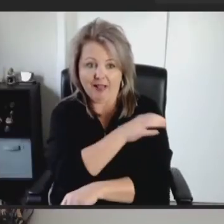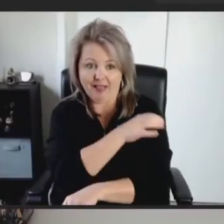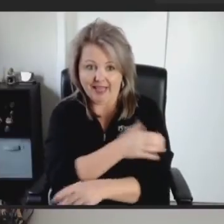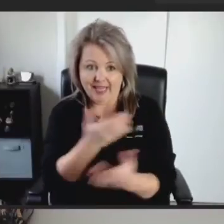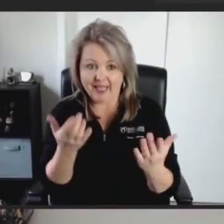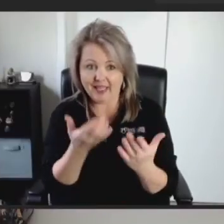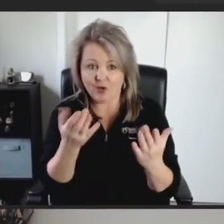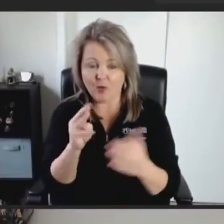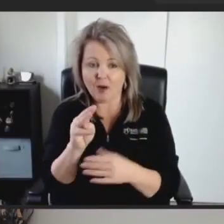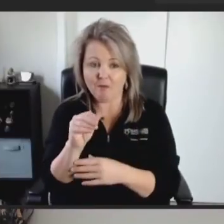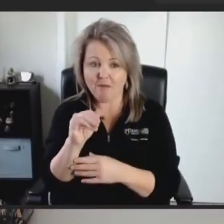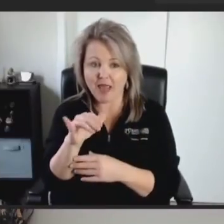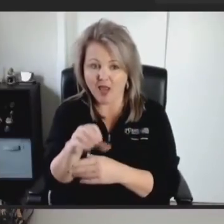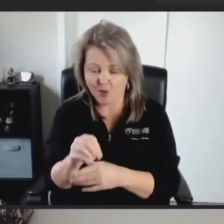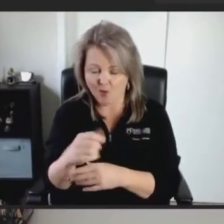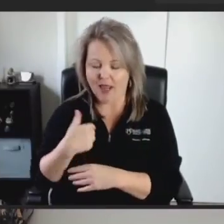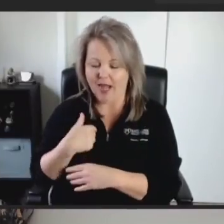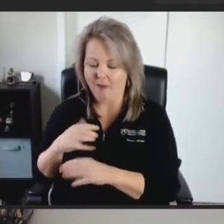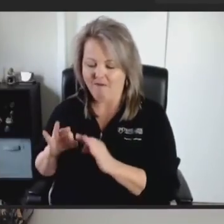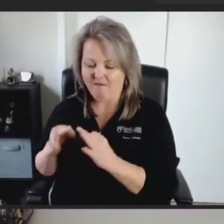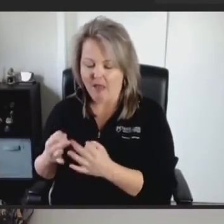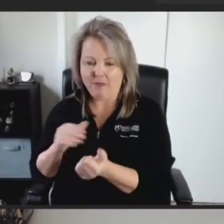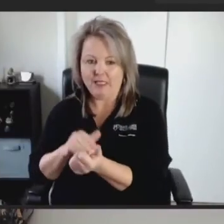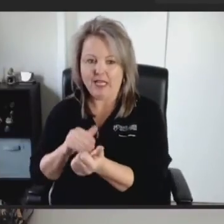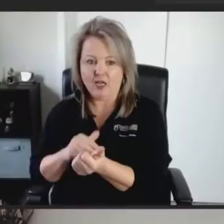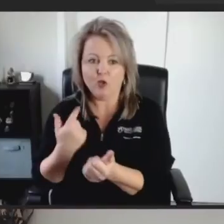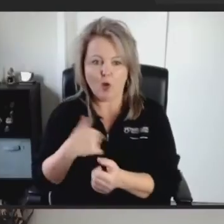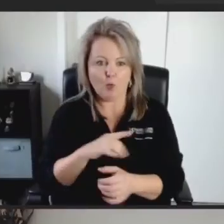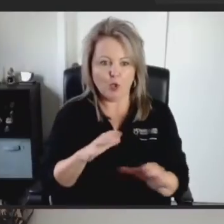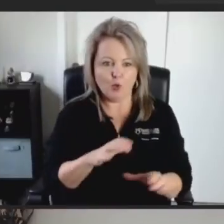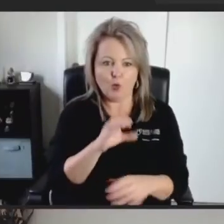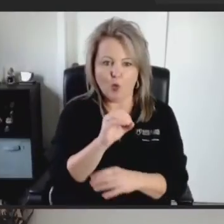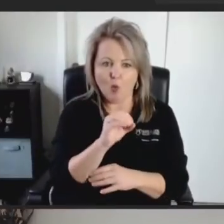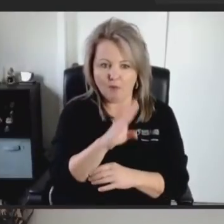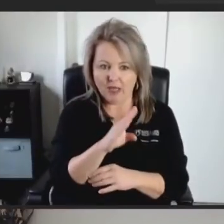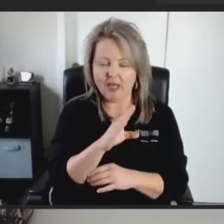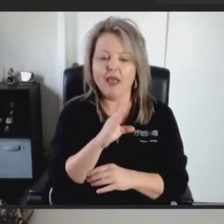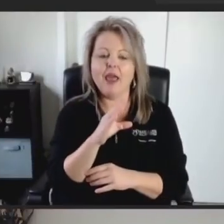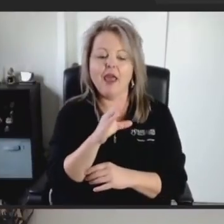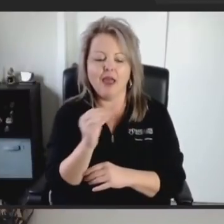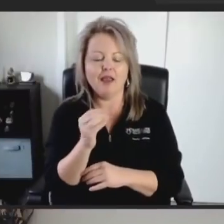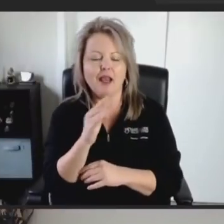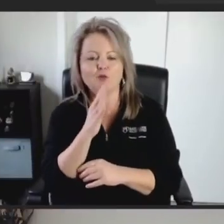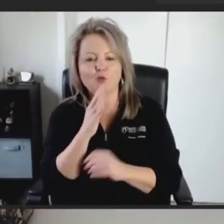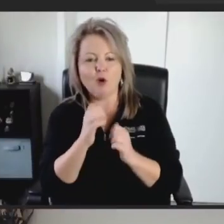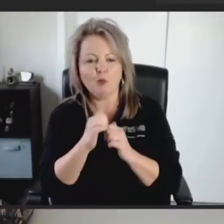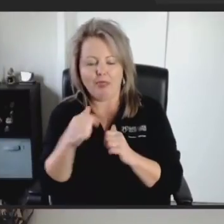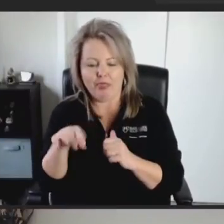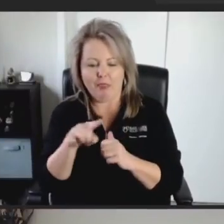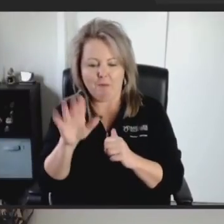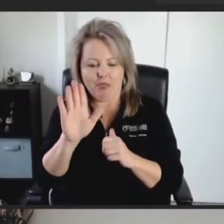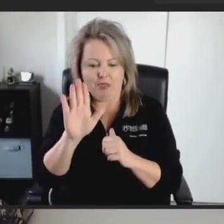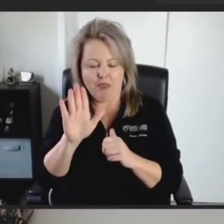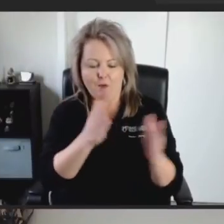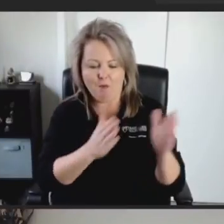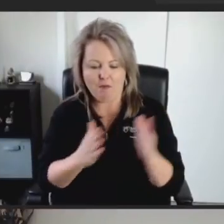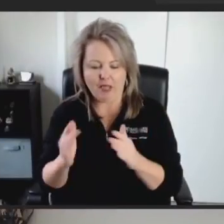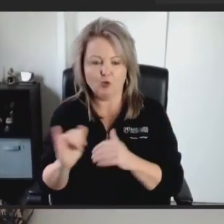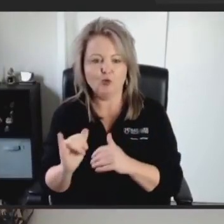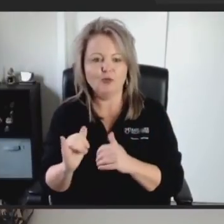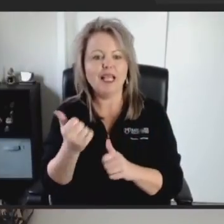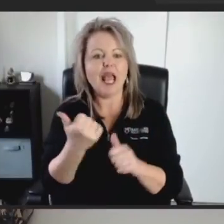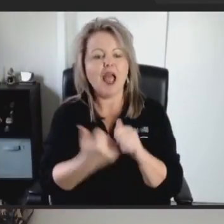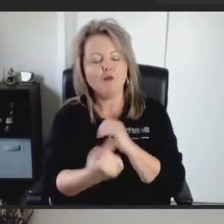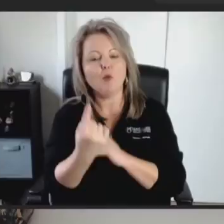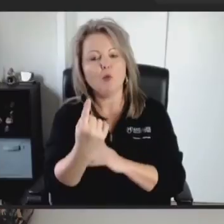In addition, I'm a family doc, but we do OB, and so does our OB colleagues. And I've talked with them about what their plan is as well. As everyone